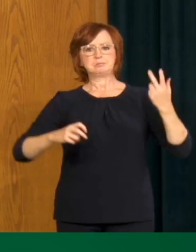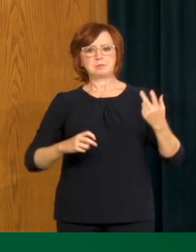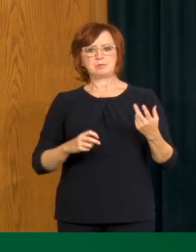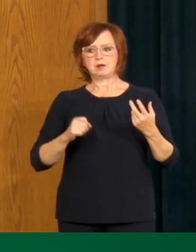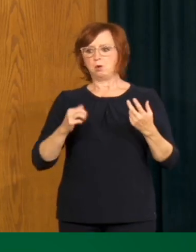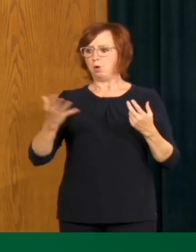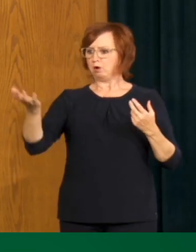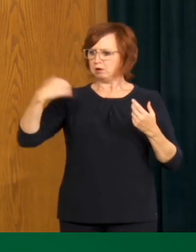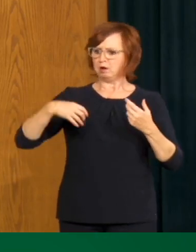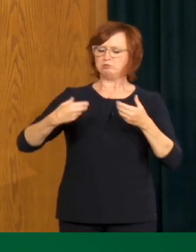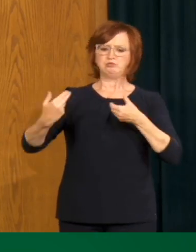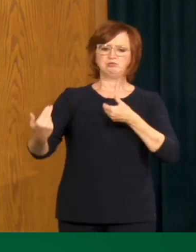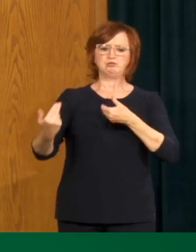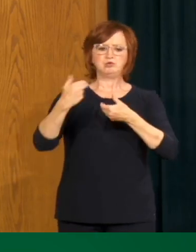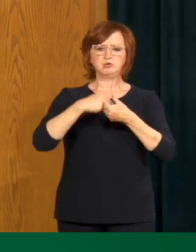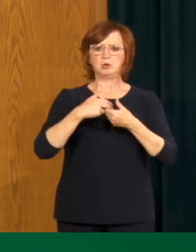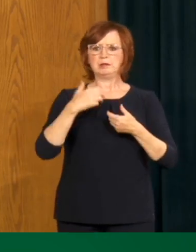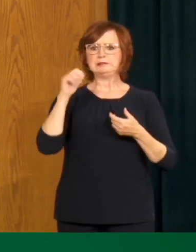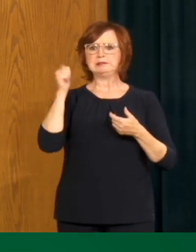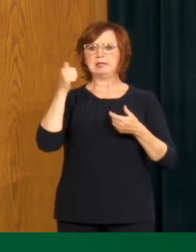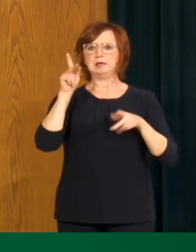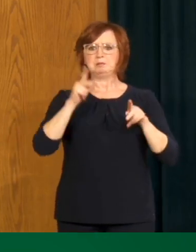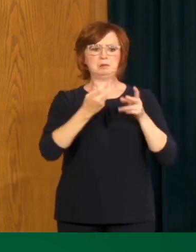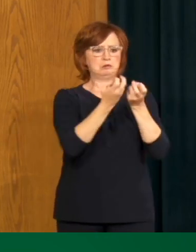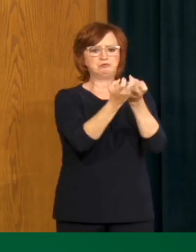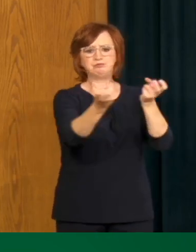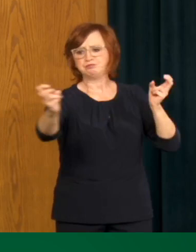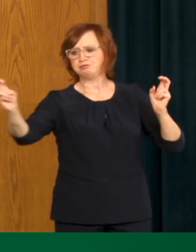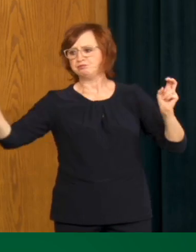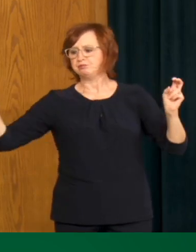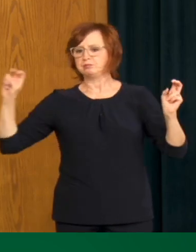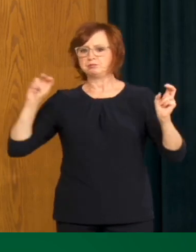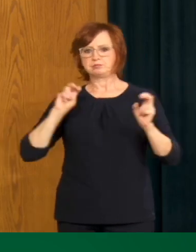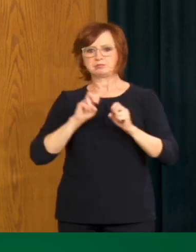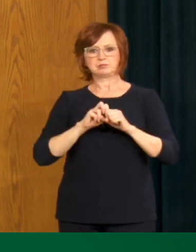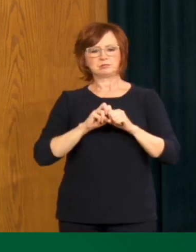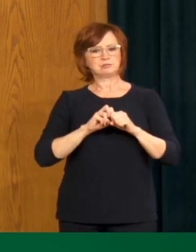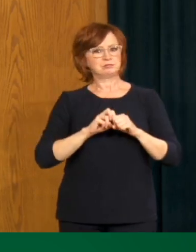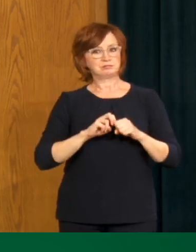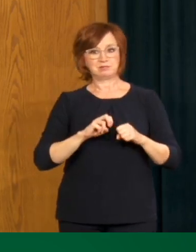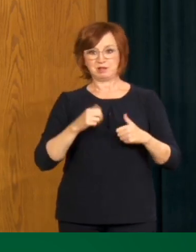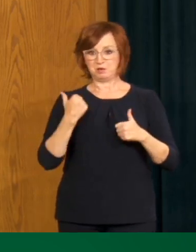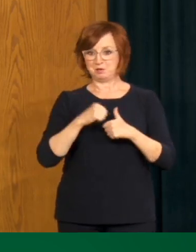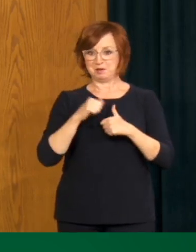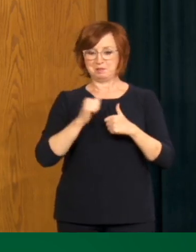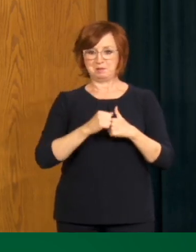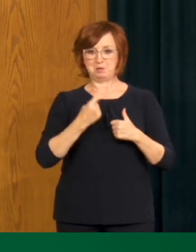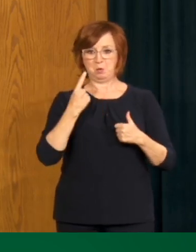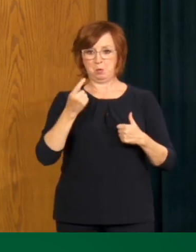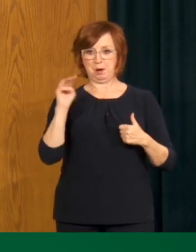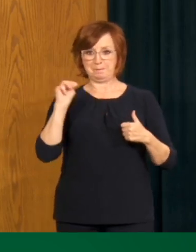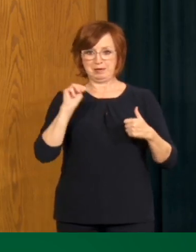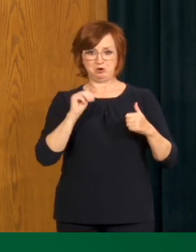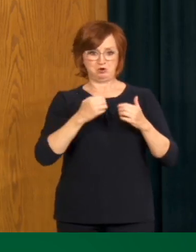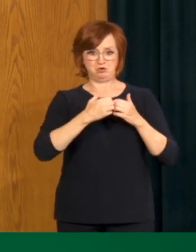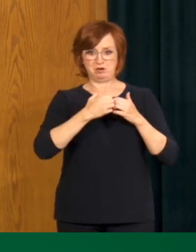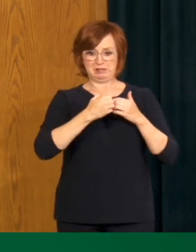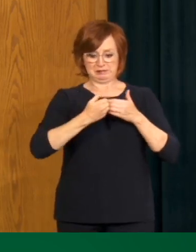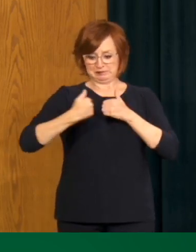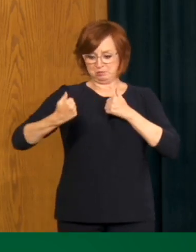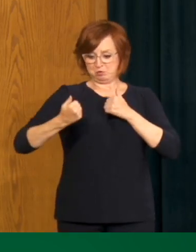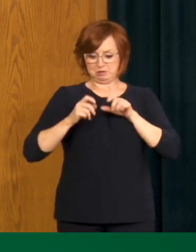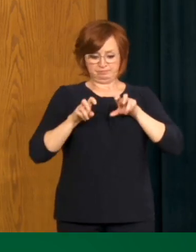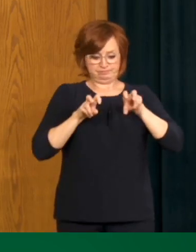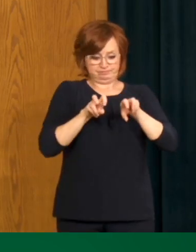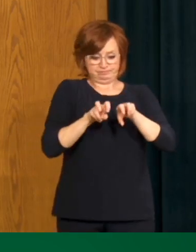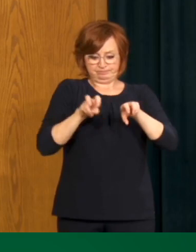sitting comfortably, that was business as usual. Now, if you truly want to physically distance, you can't have more than 4 people in an indoor